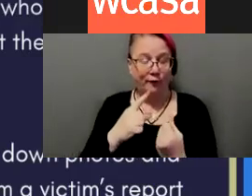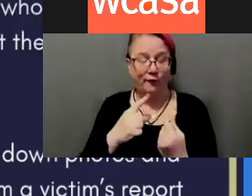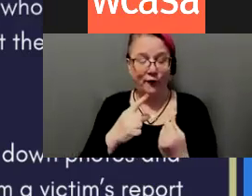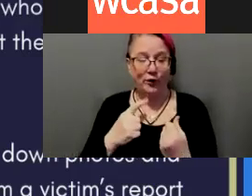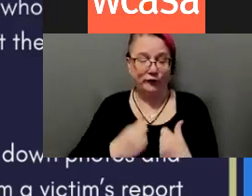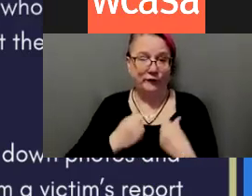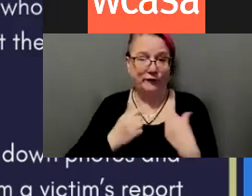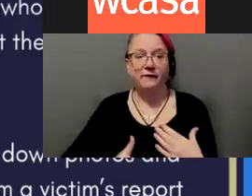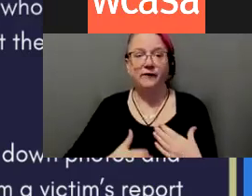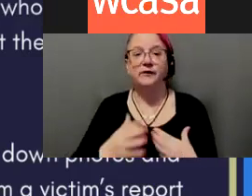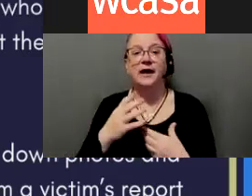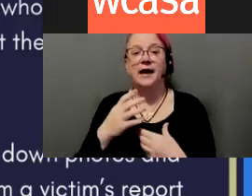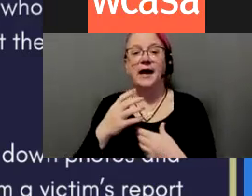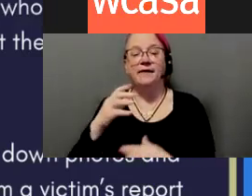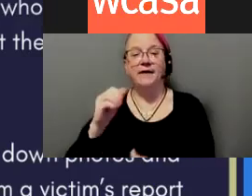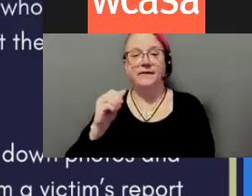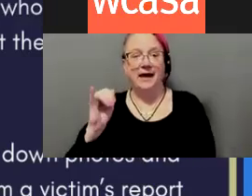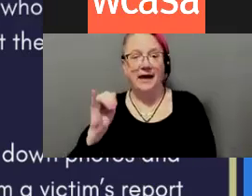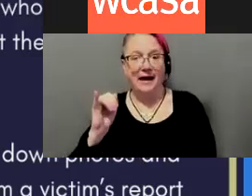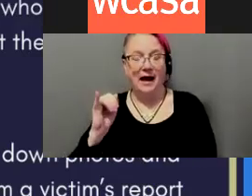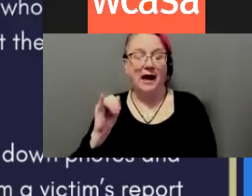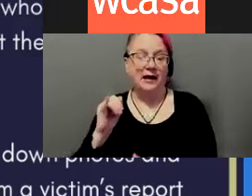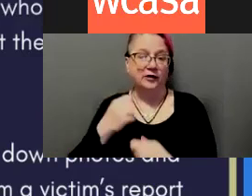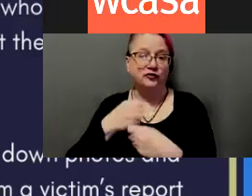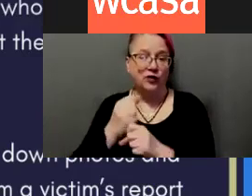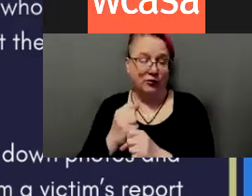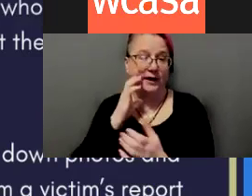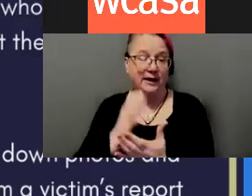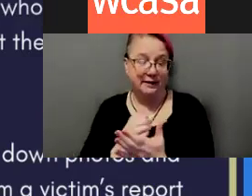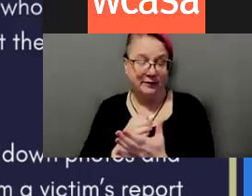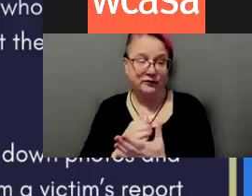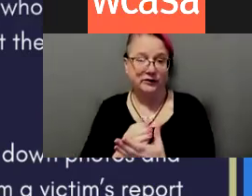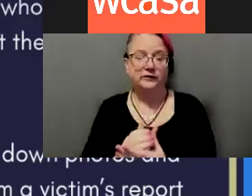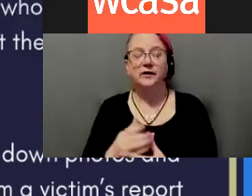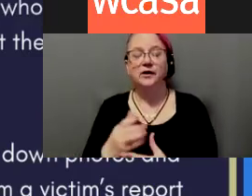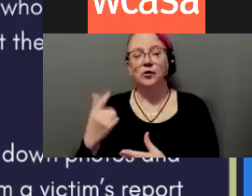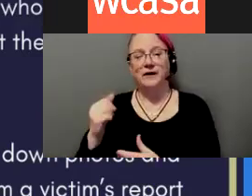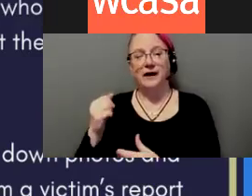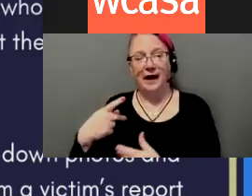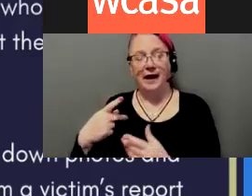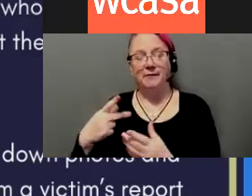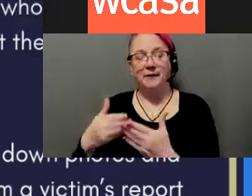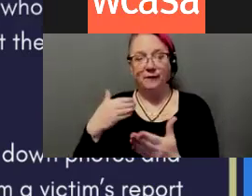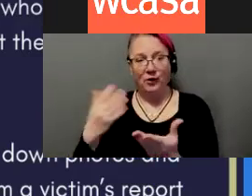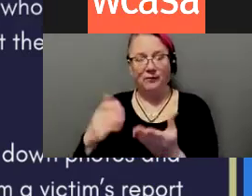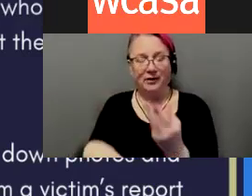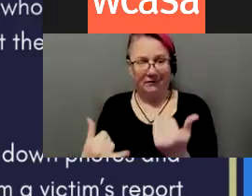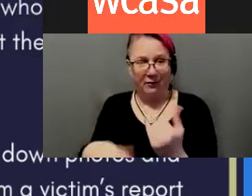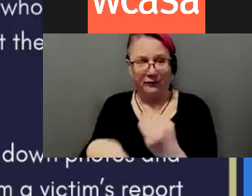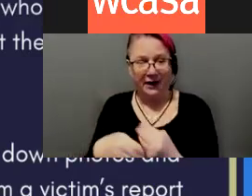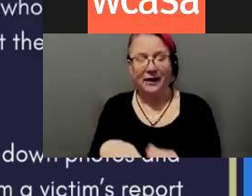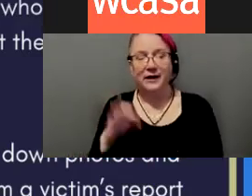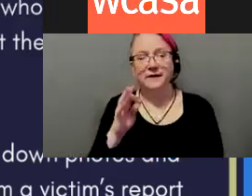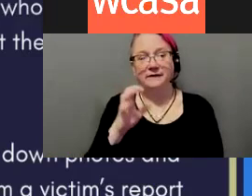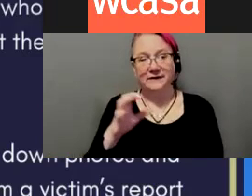is significant as that was a gap in protections before. The FTC is the Federal Trade Commission is